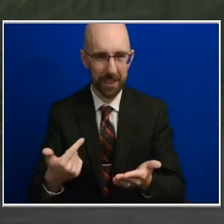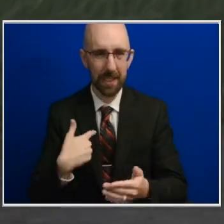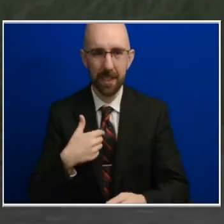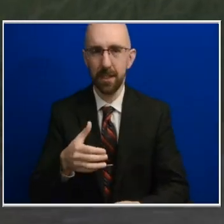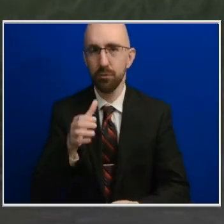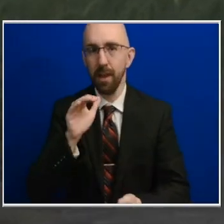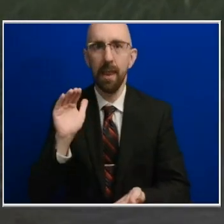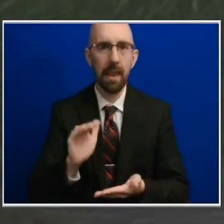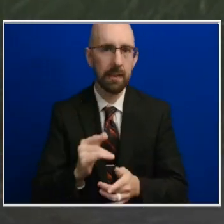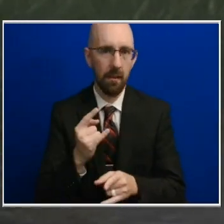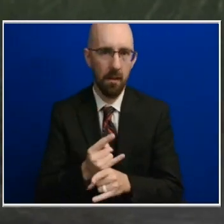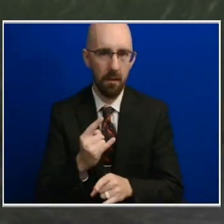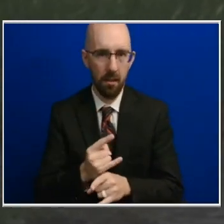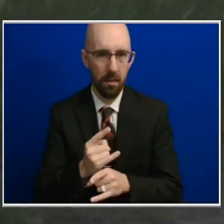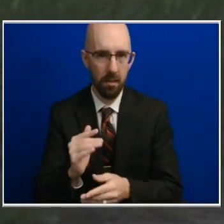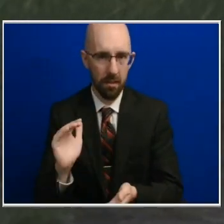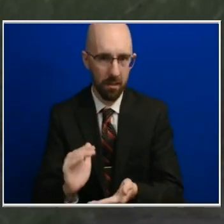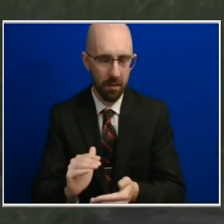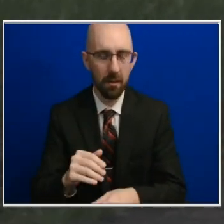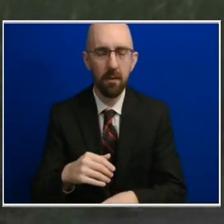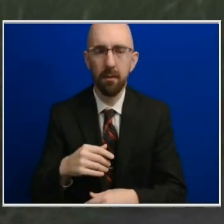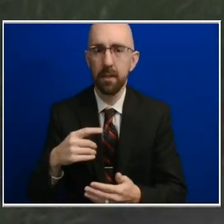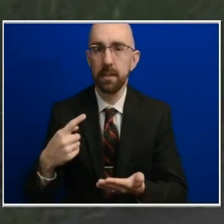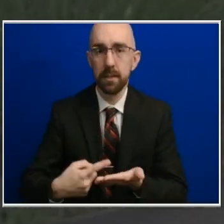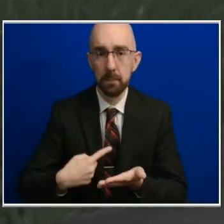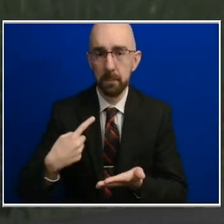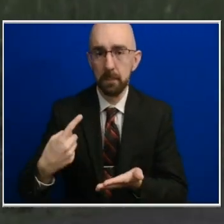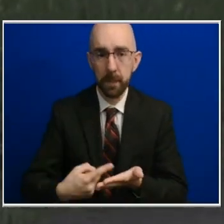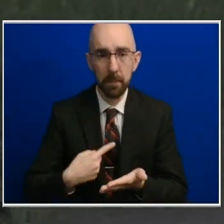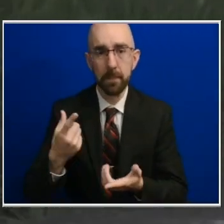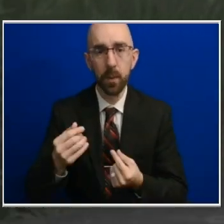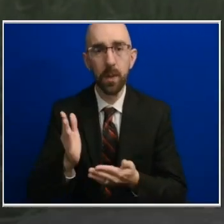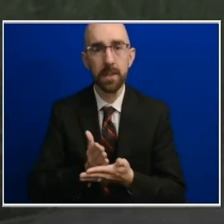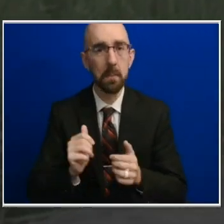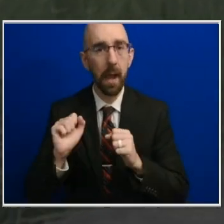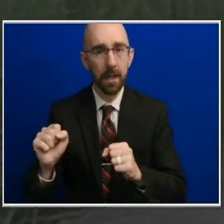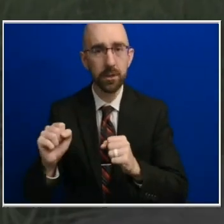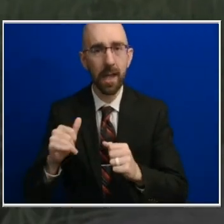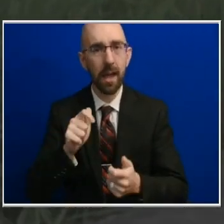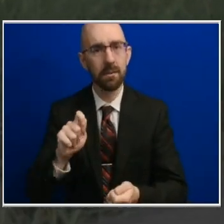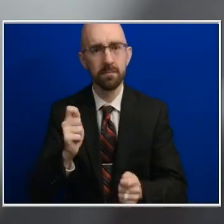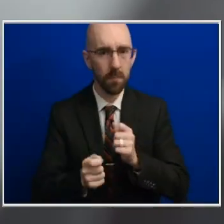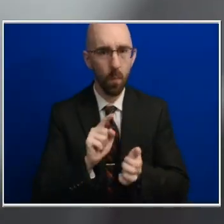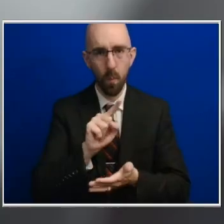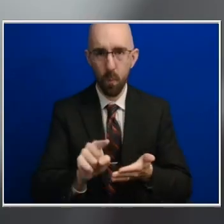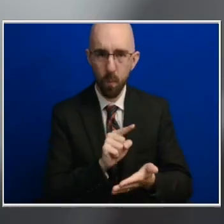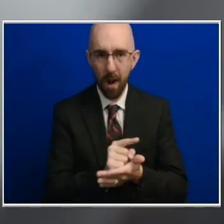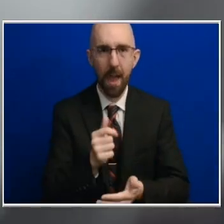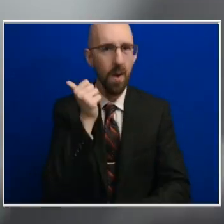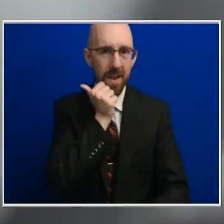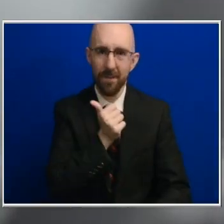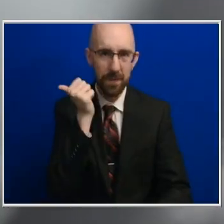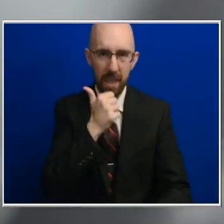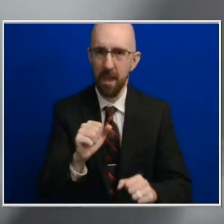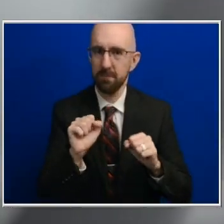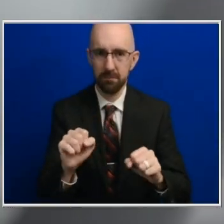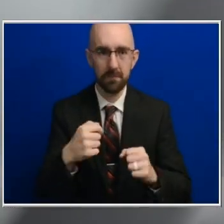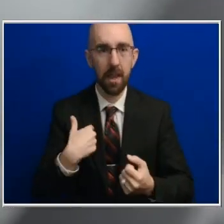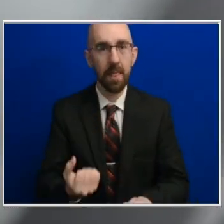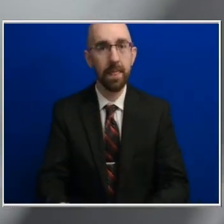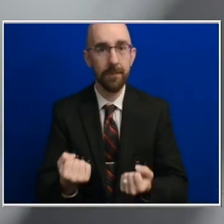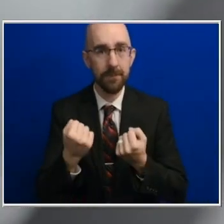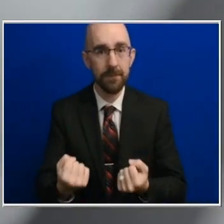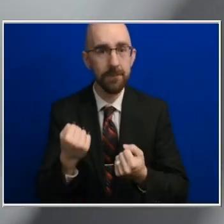alcohol, and instead of occasionally doing some exercise, I do an hour of exercise every single day. I lift weights 3 times a week,